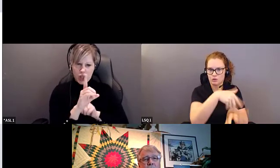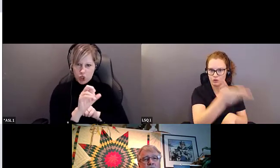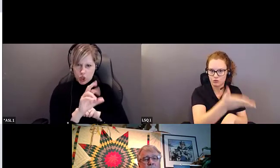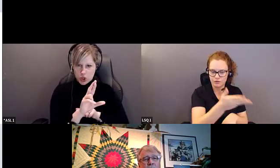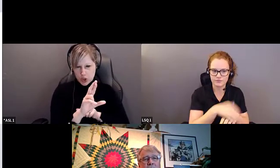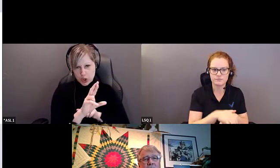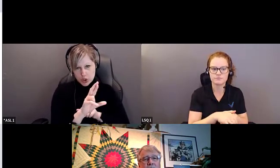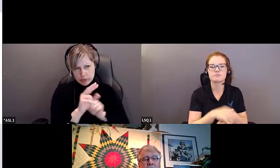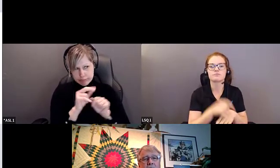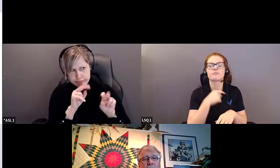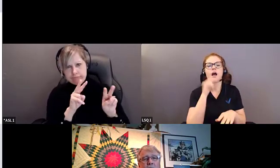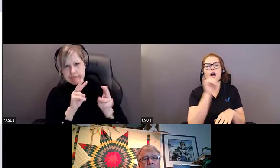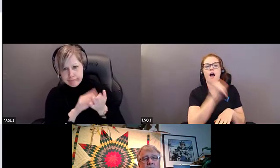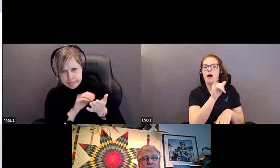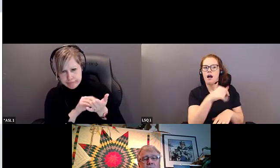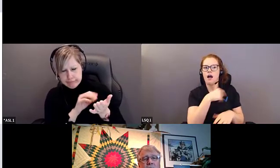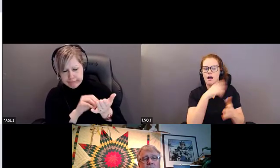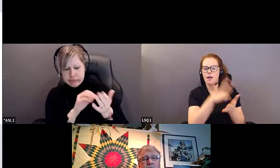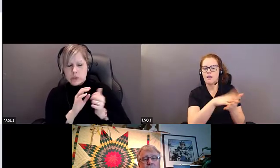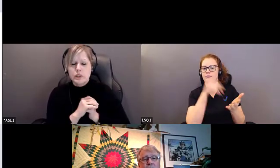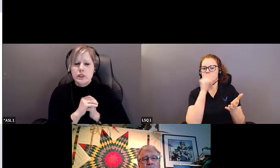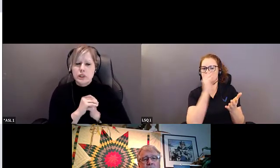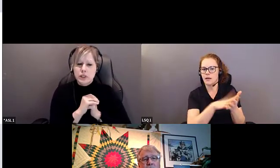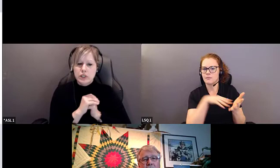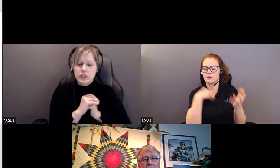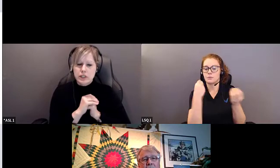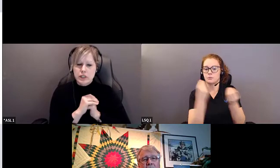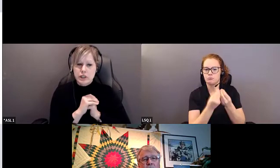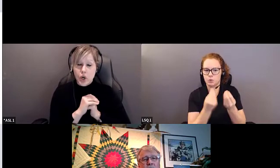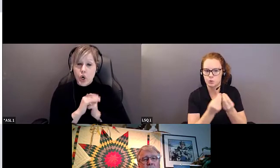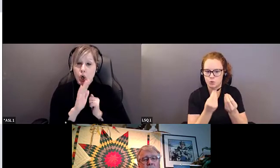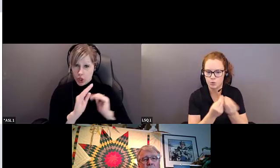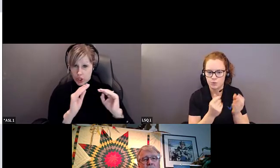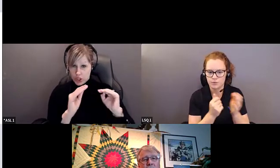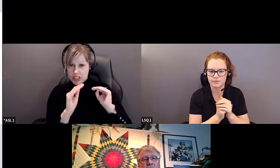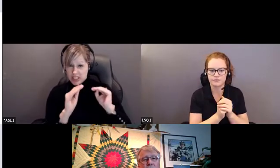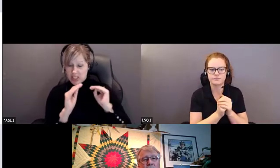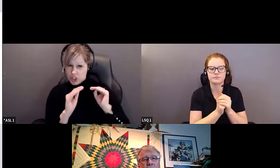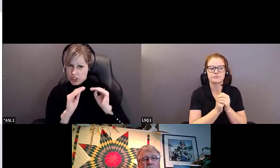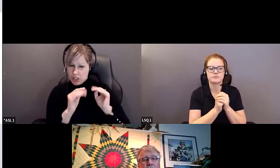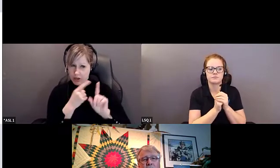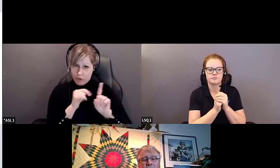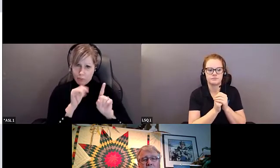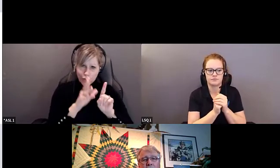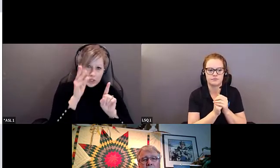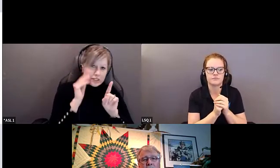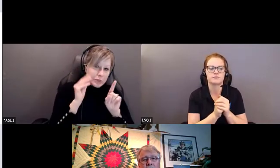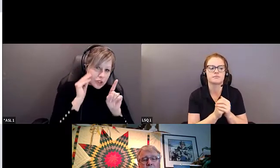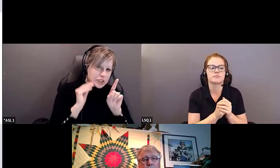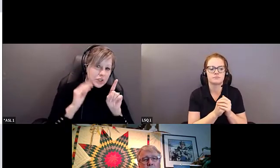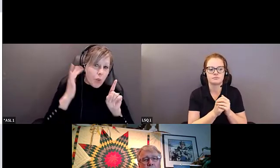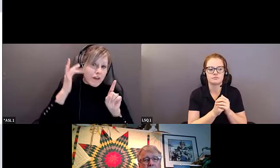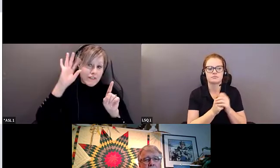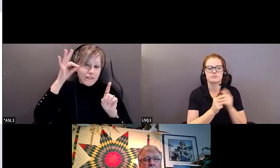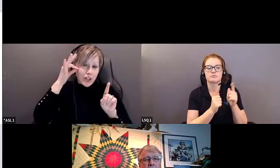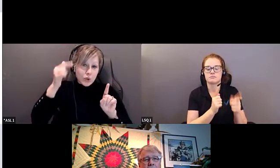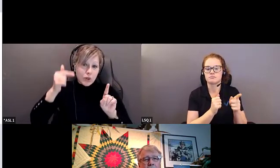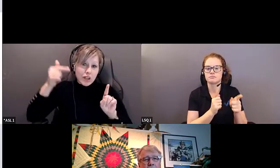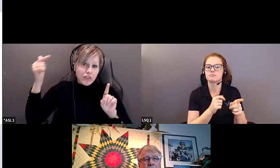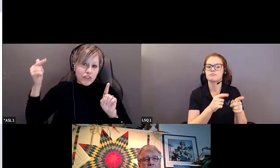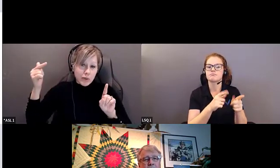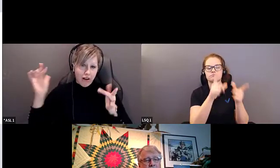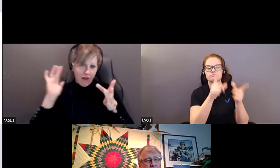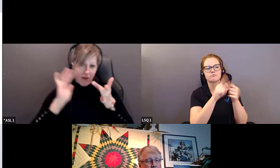teaching was a piece that came out of experiences that she had when she was contracted by the federal government to write